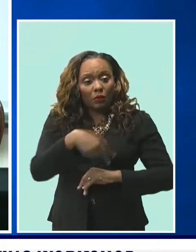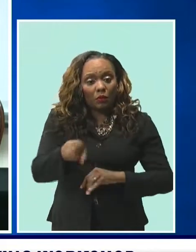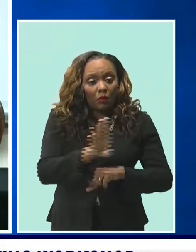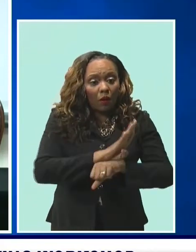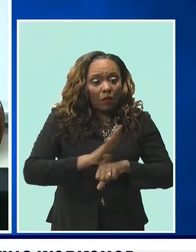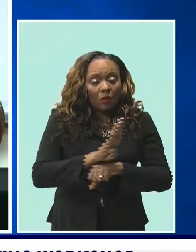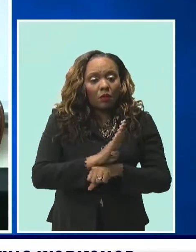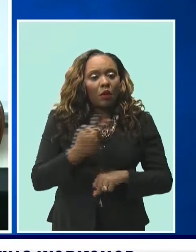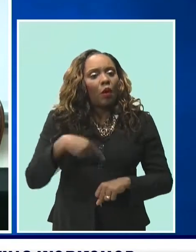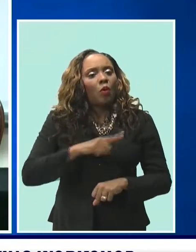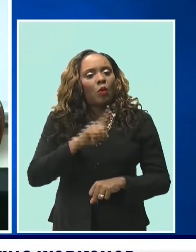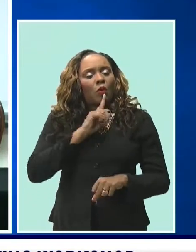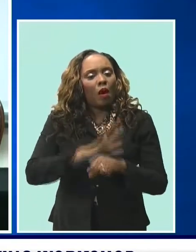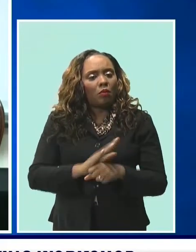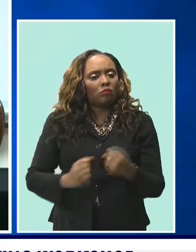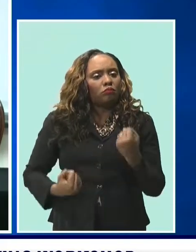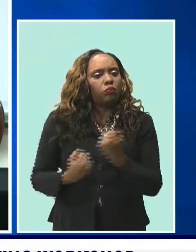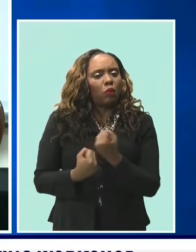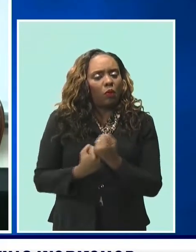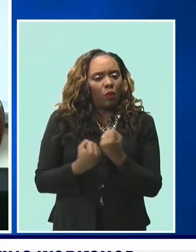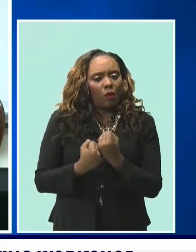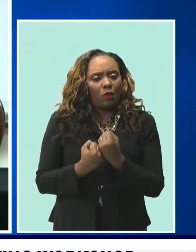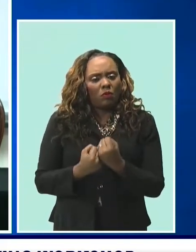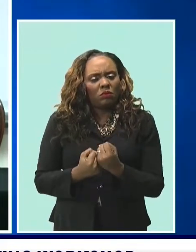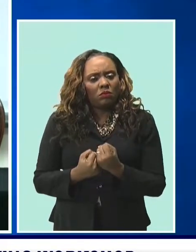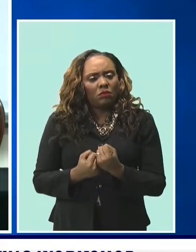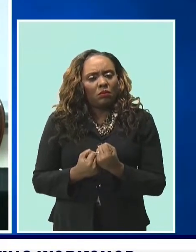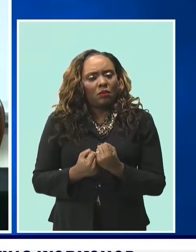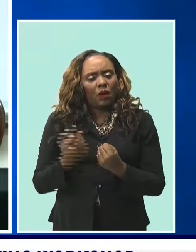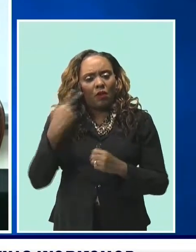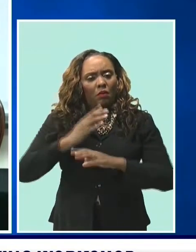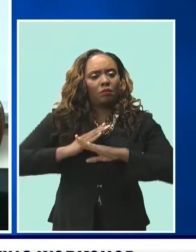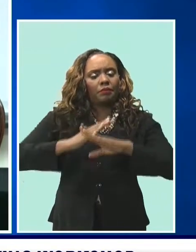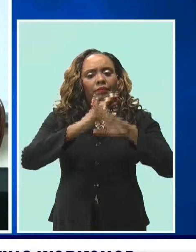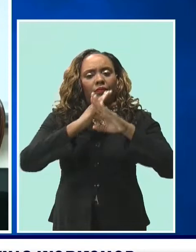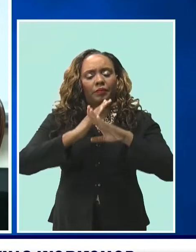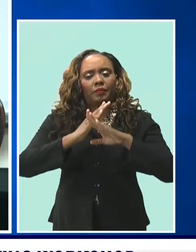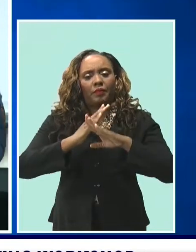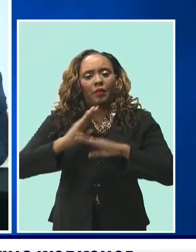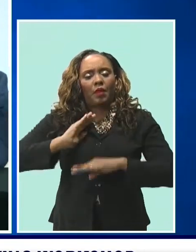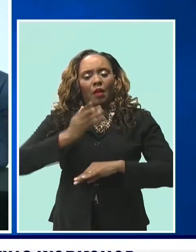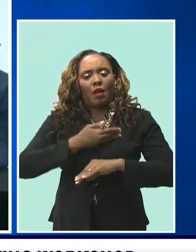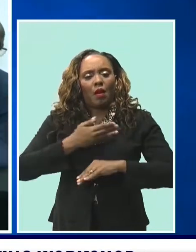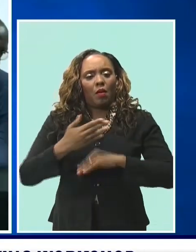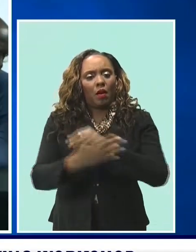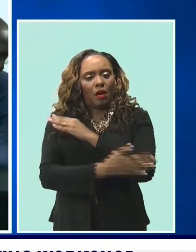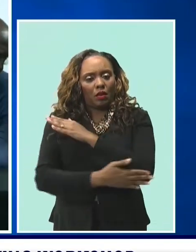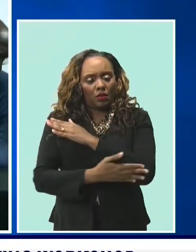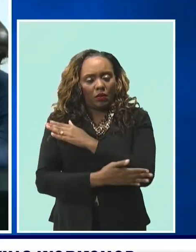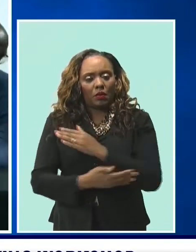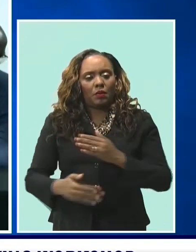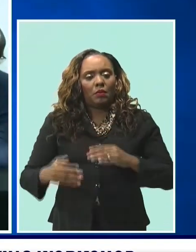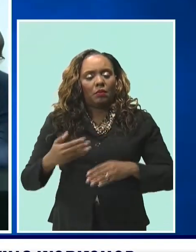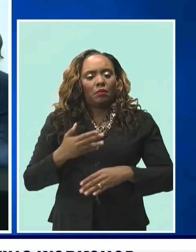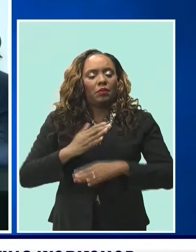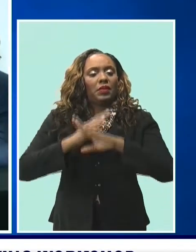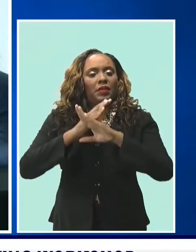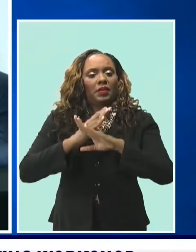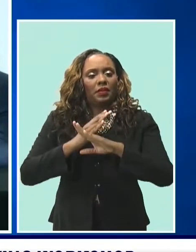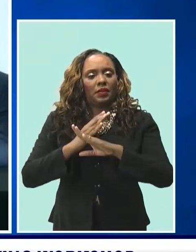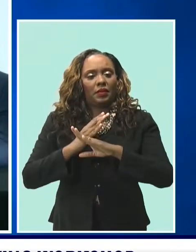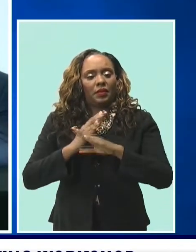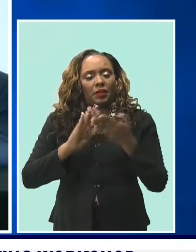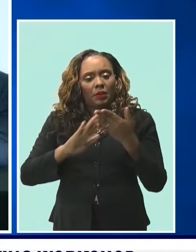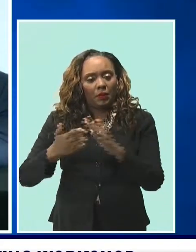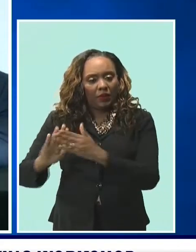that broad coalition of effort that's needed to protect our democracies, to protect our communities and island